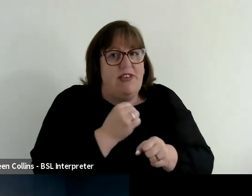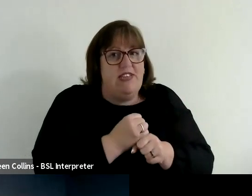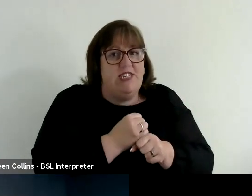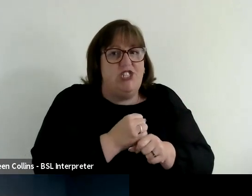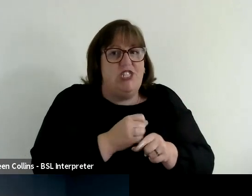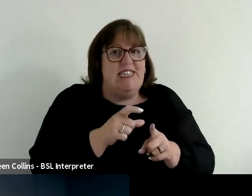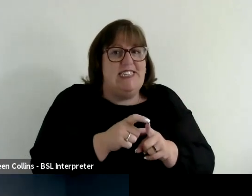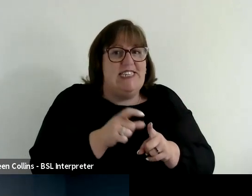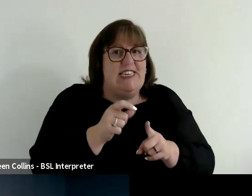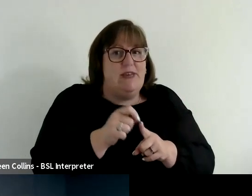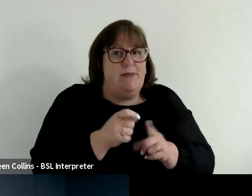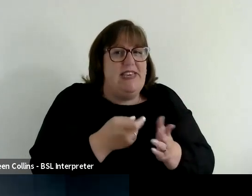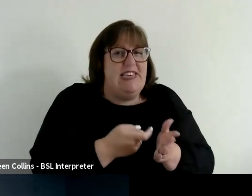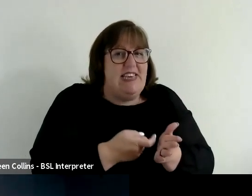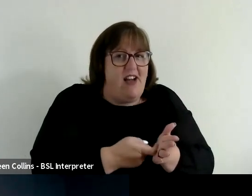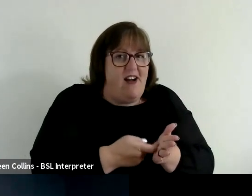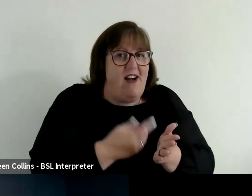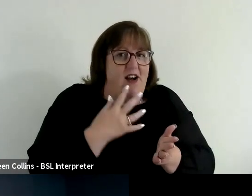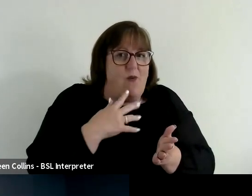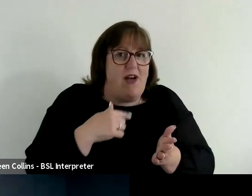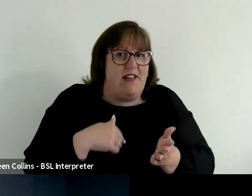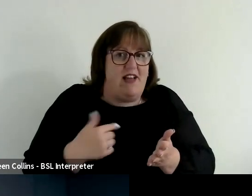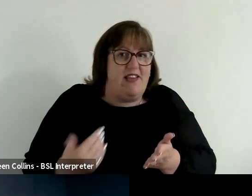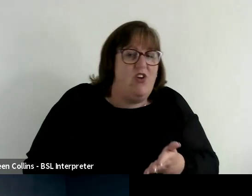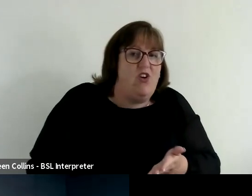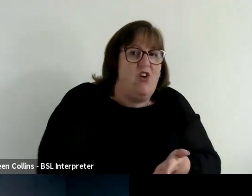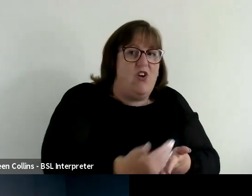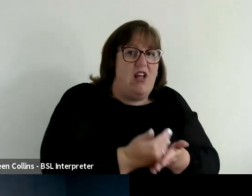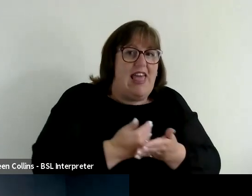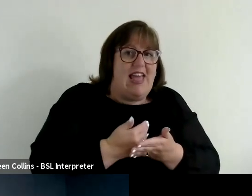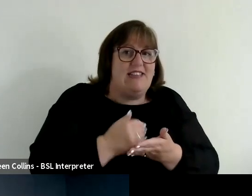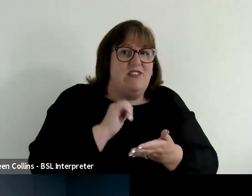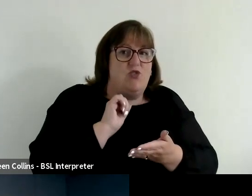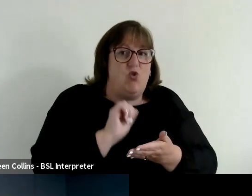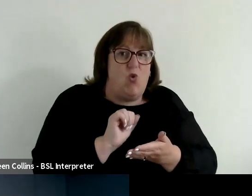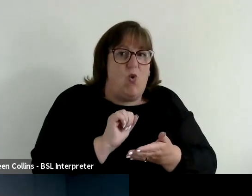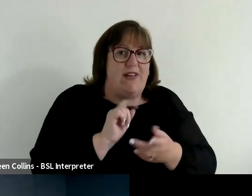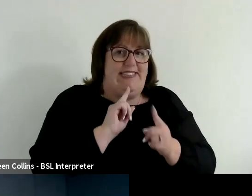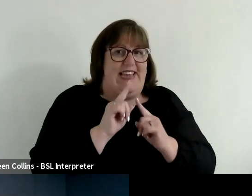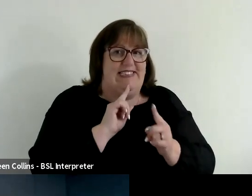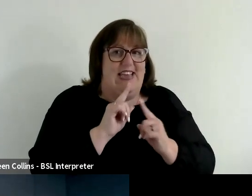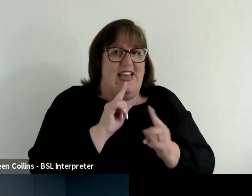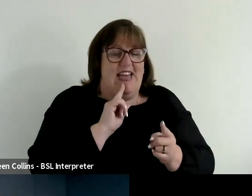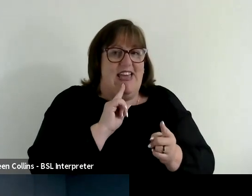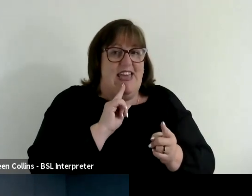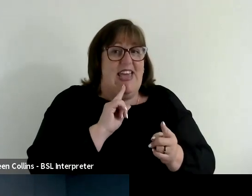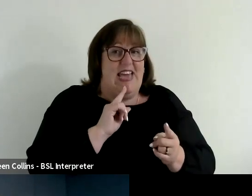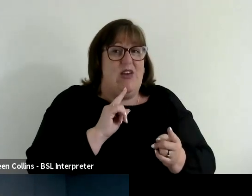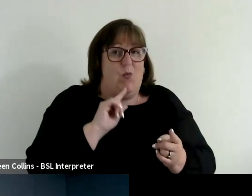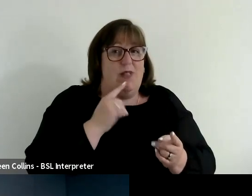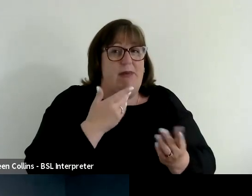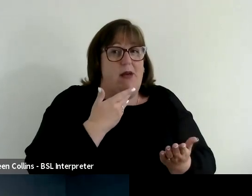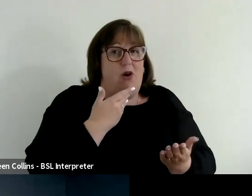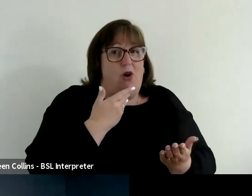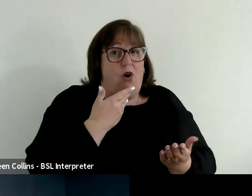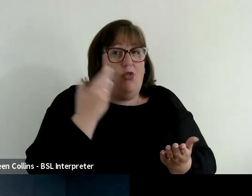your data in our system, it gets anonymized after 6 months. If it comes to me, and it might end up in the